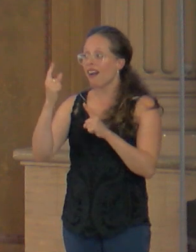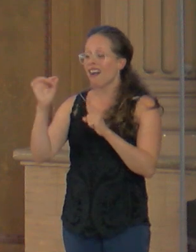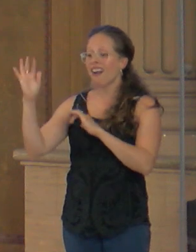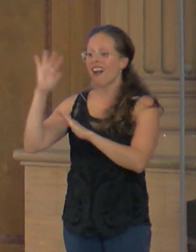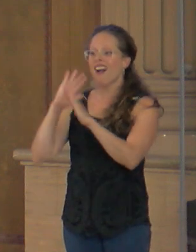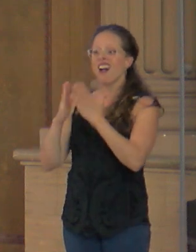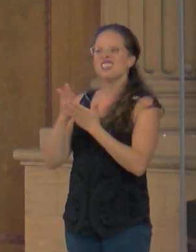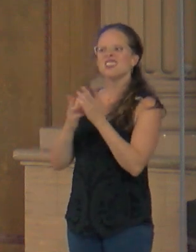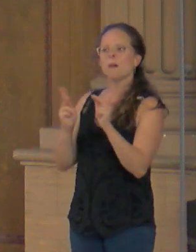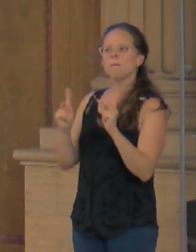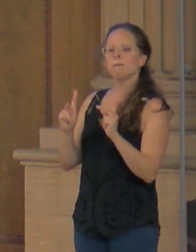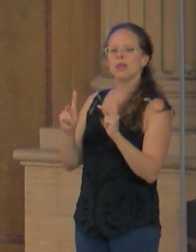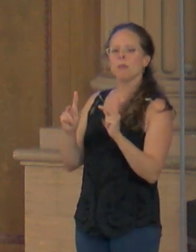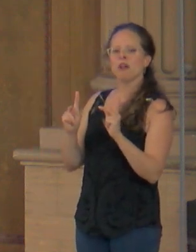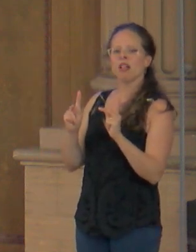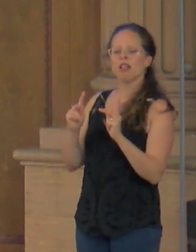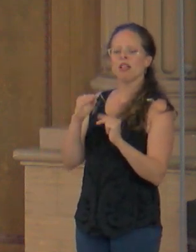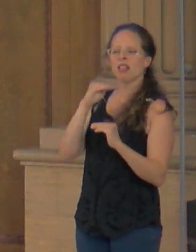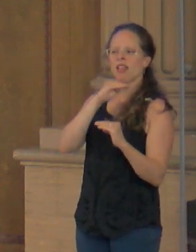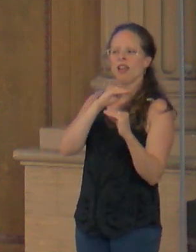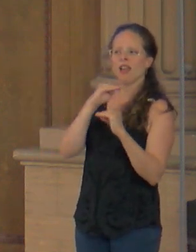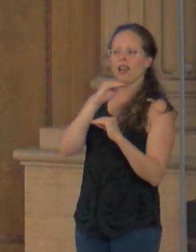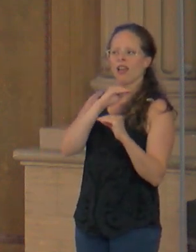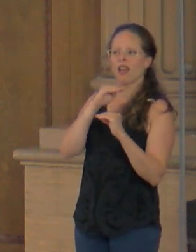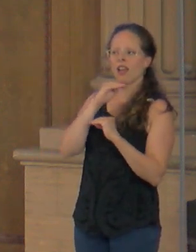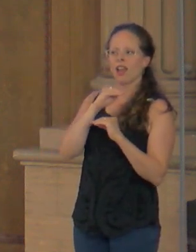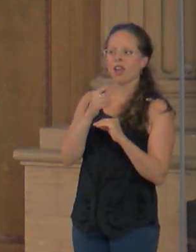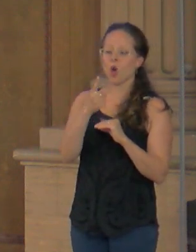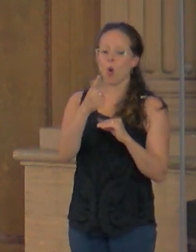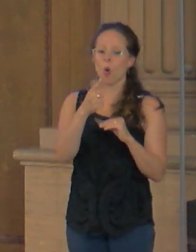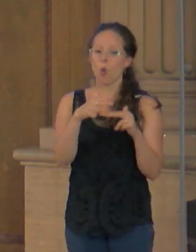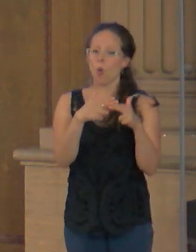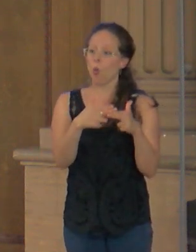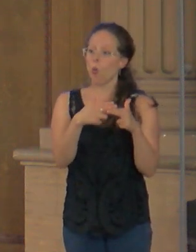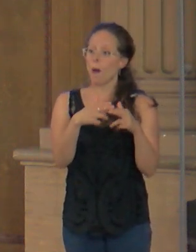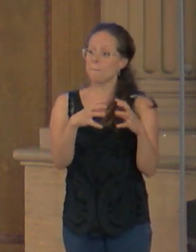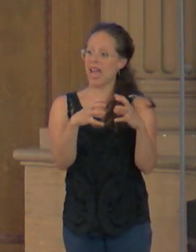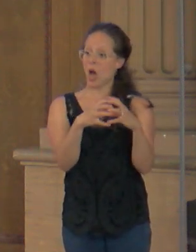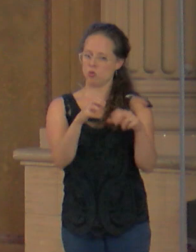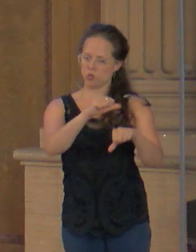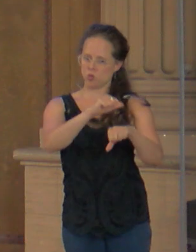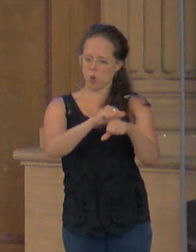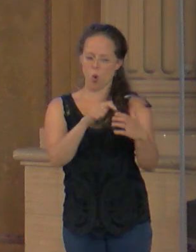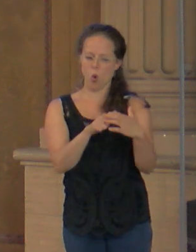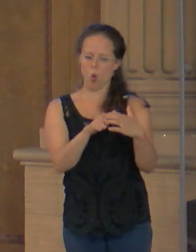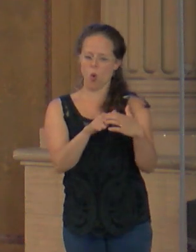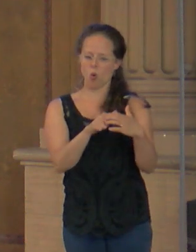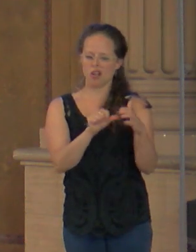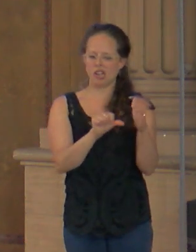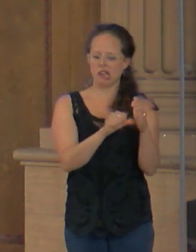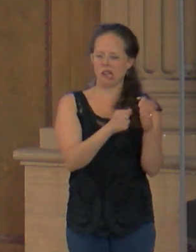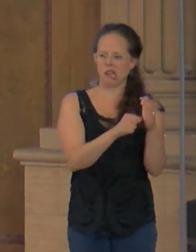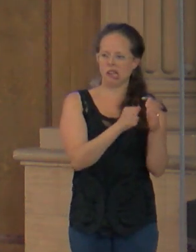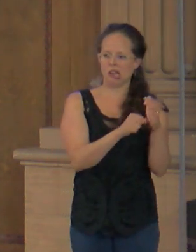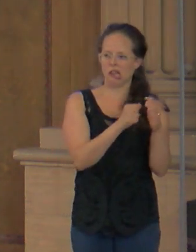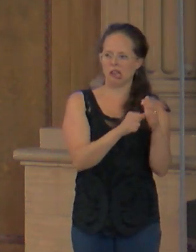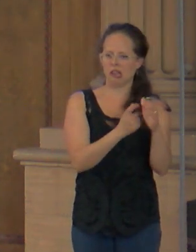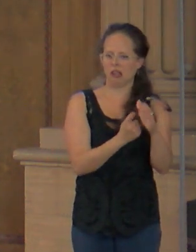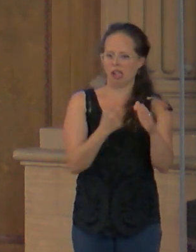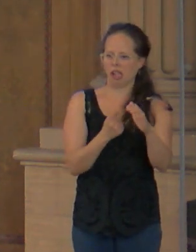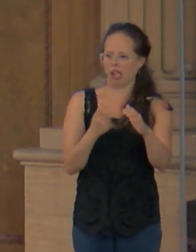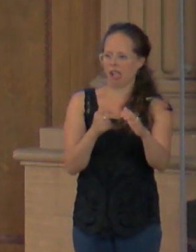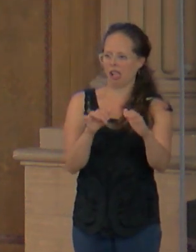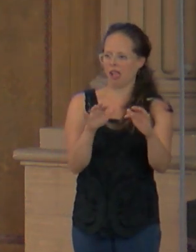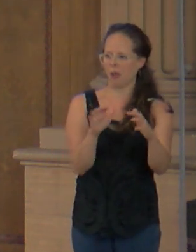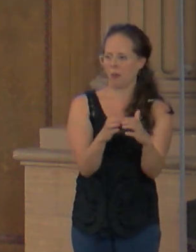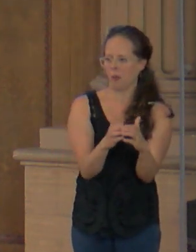There were people who take that 1 pound stone and shave off a little bit so that you were getting 3/4 of a pound, but you were paying for a pound.